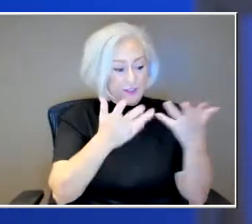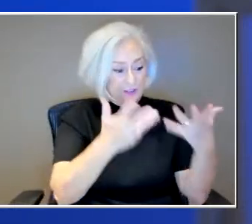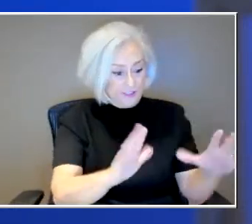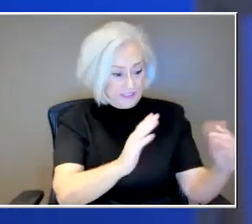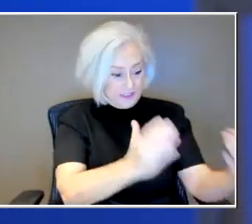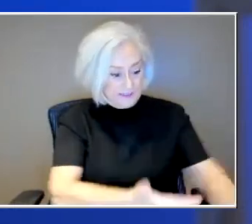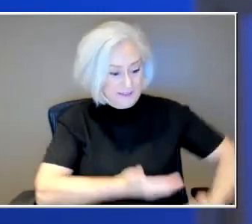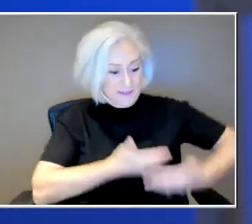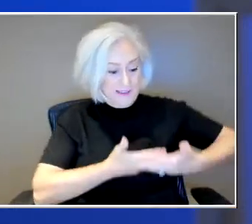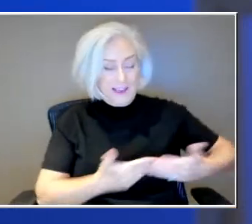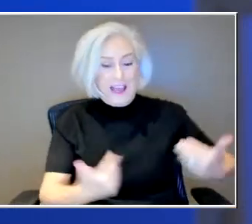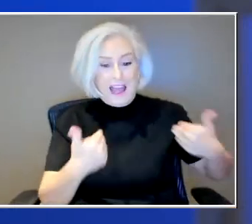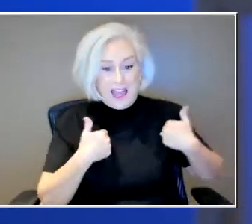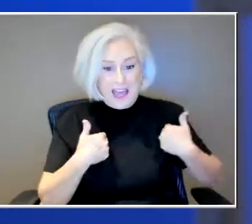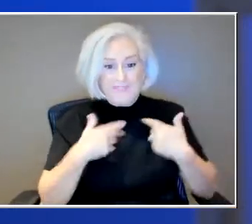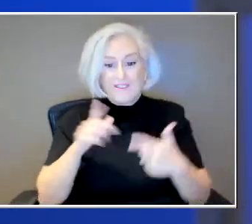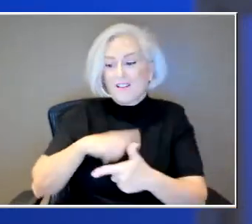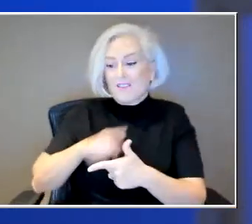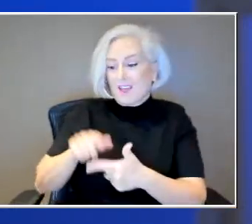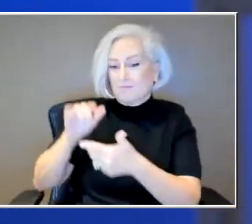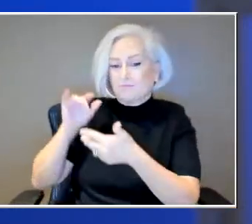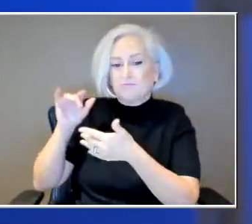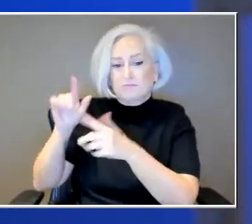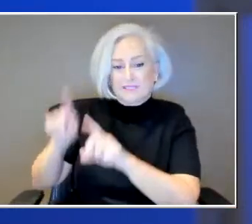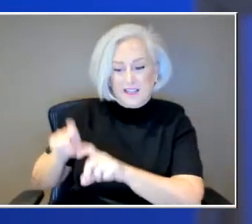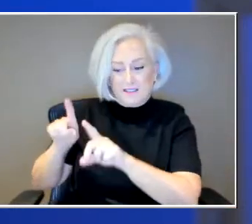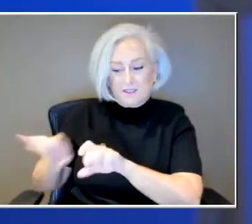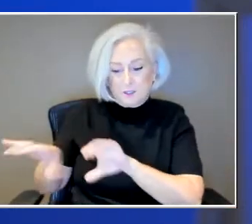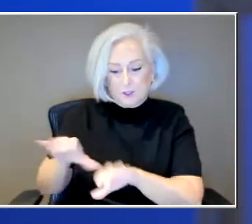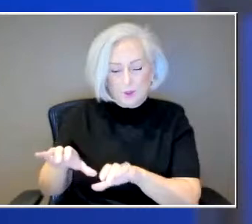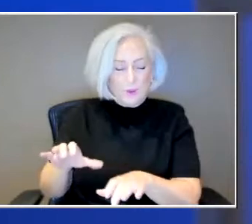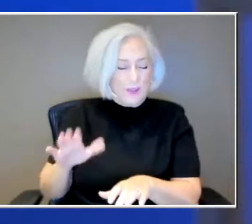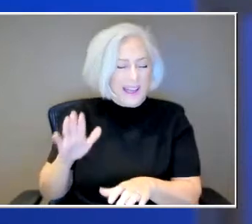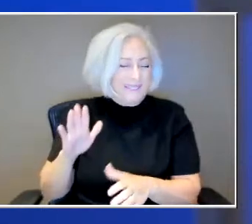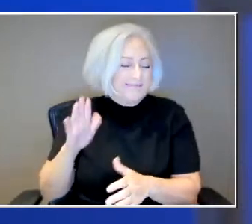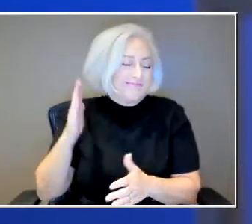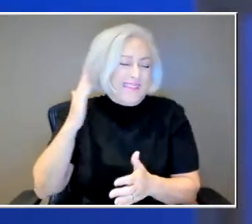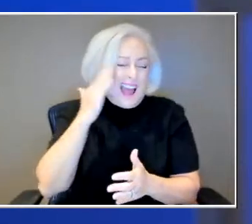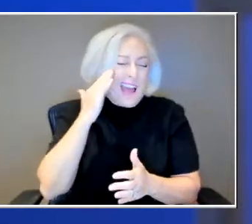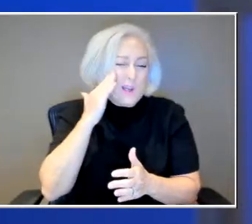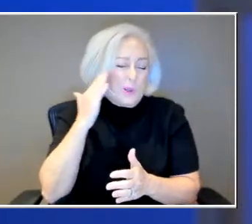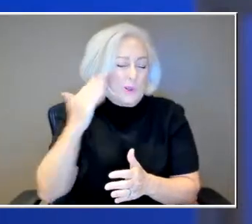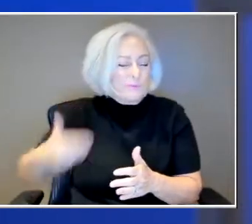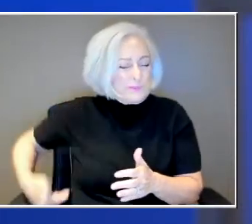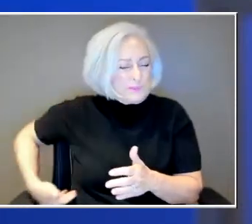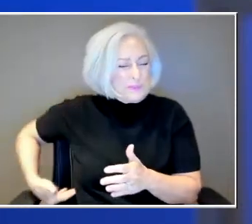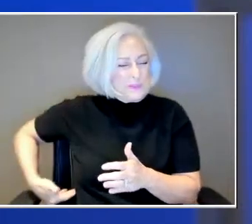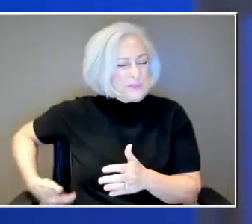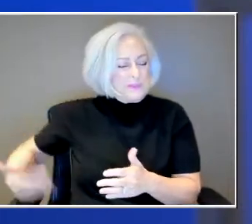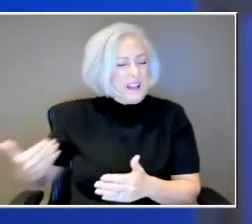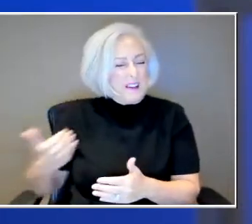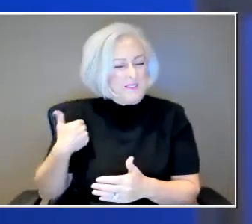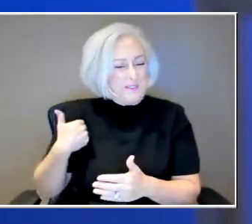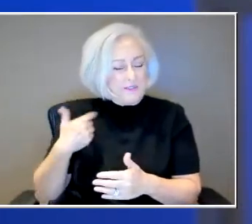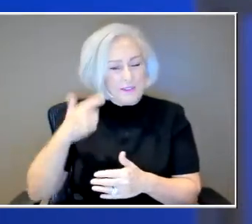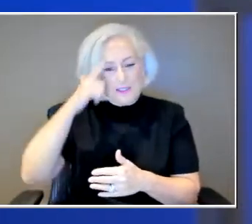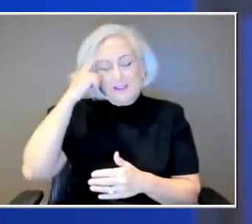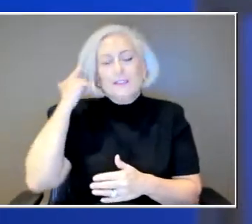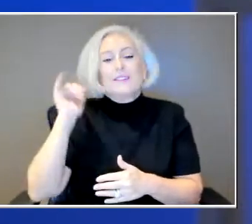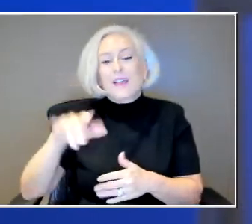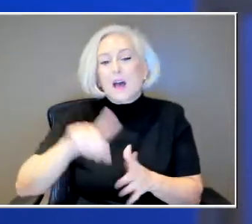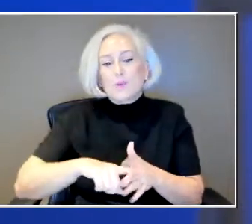something I felt like I already knew. But yeah, there was about 9 months in there, and it was right at the beginning of COVID, and so